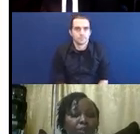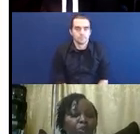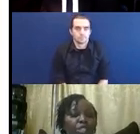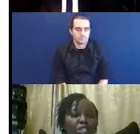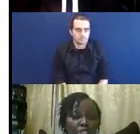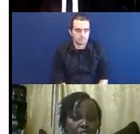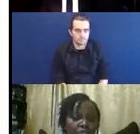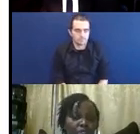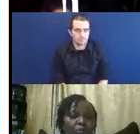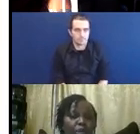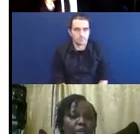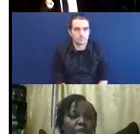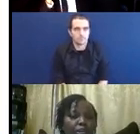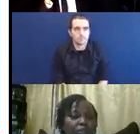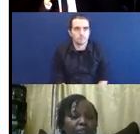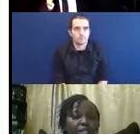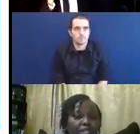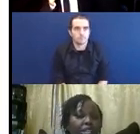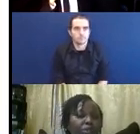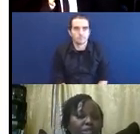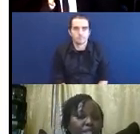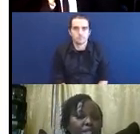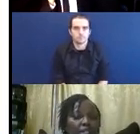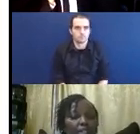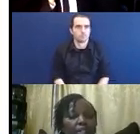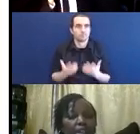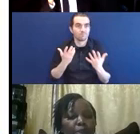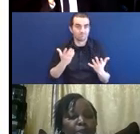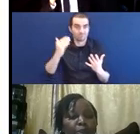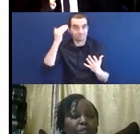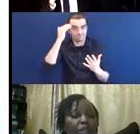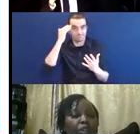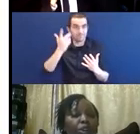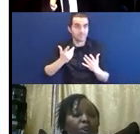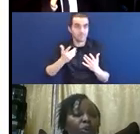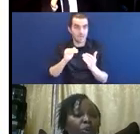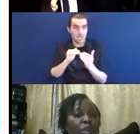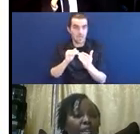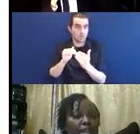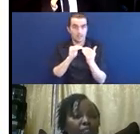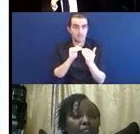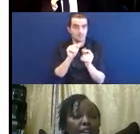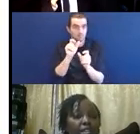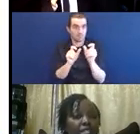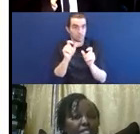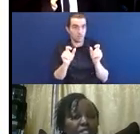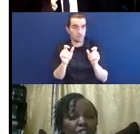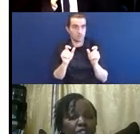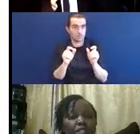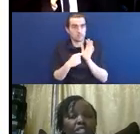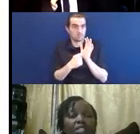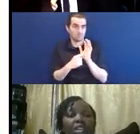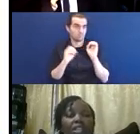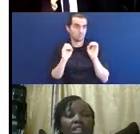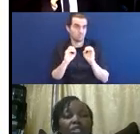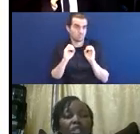read some quotations from very renowned people who, like Franklin D.